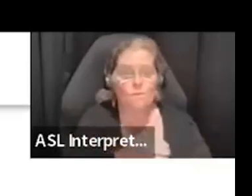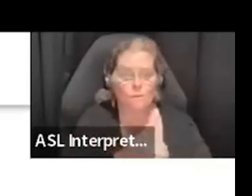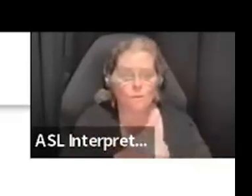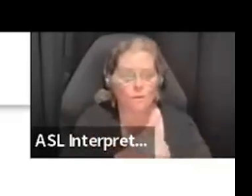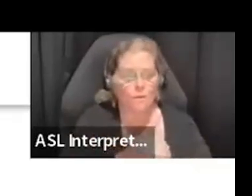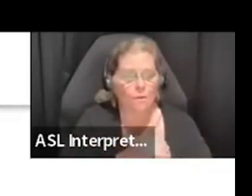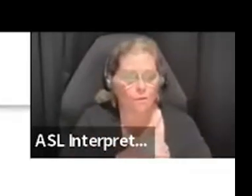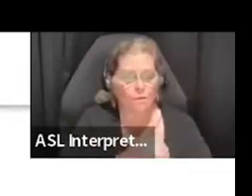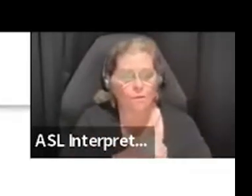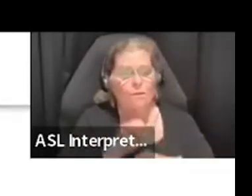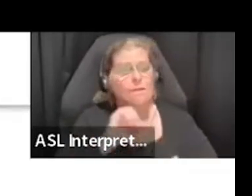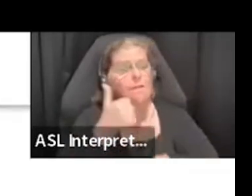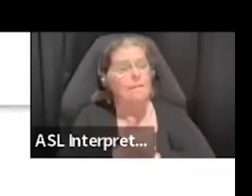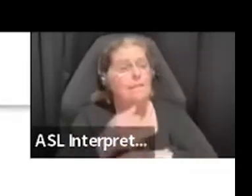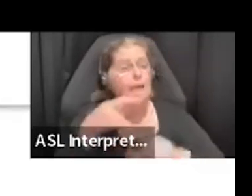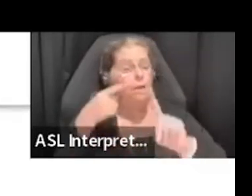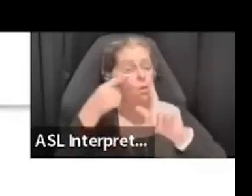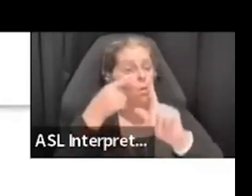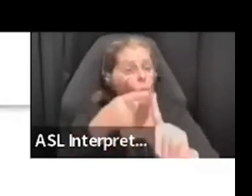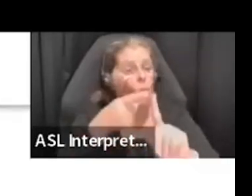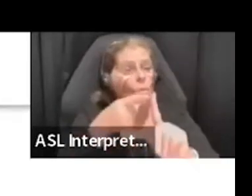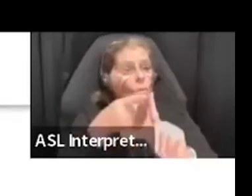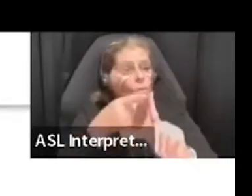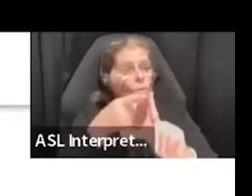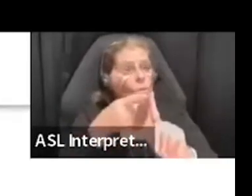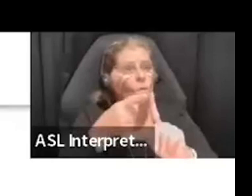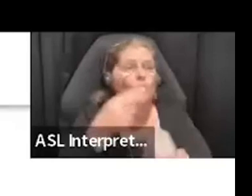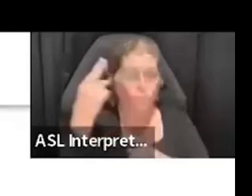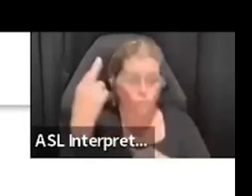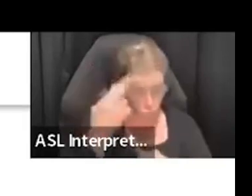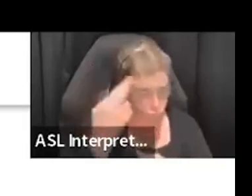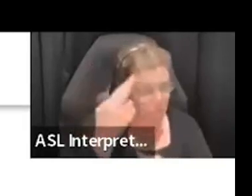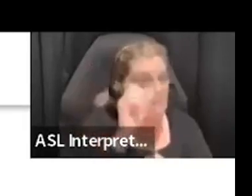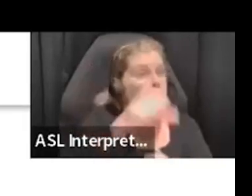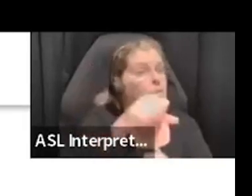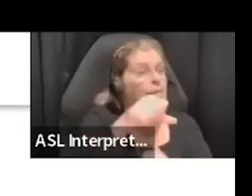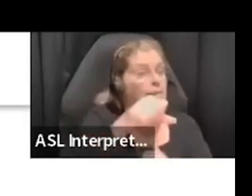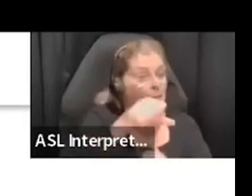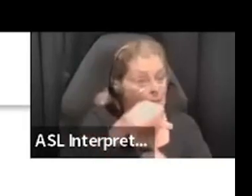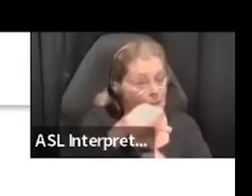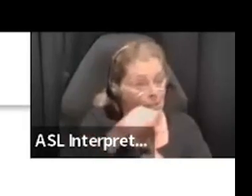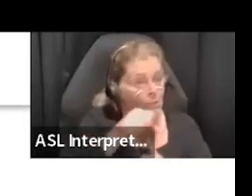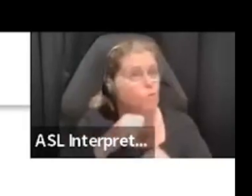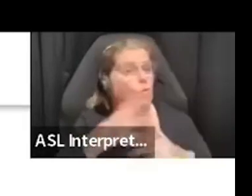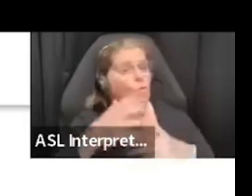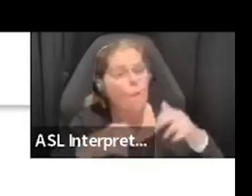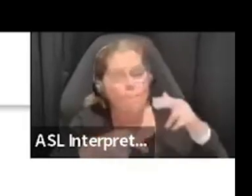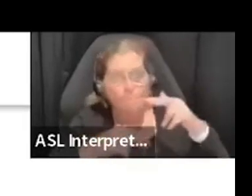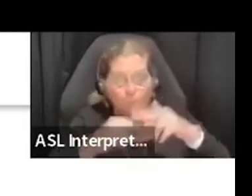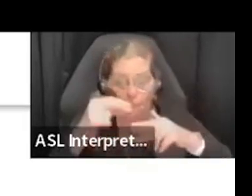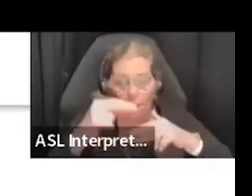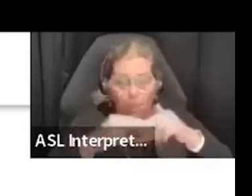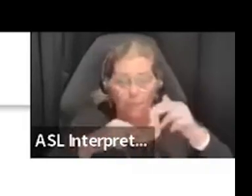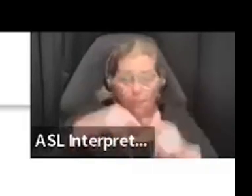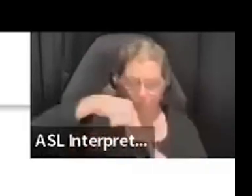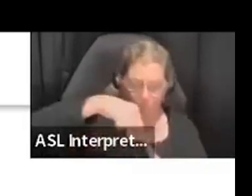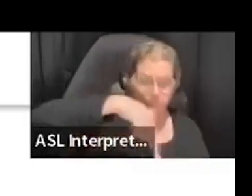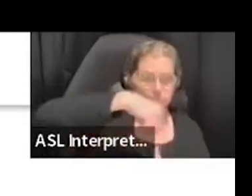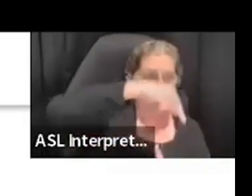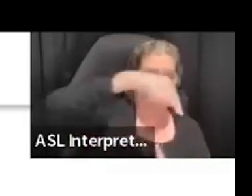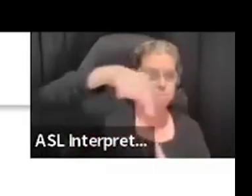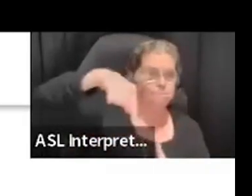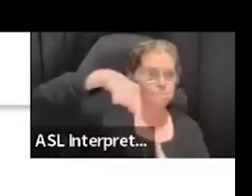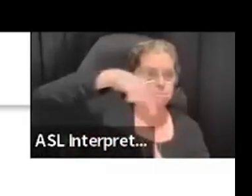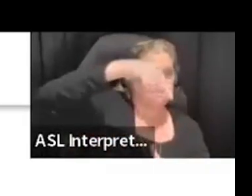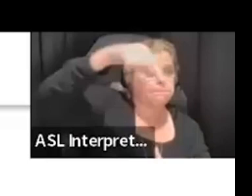goals that are, you want to set goals that are reasonable. And so you want to scaffold them so that you can have